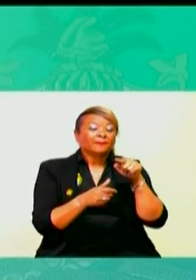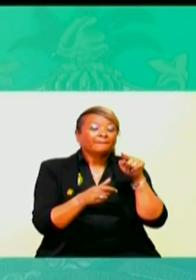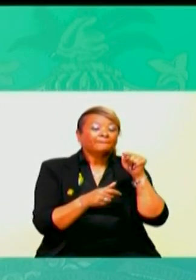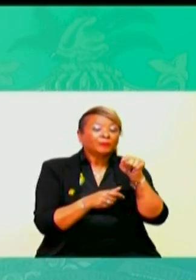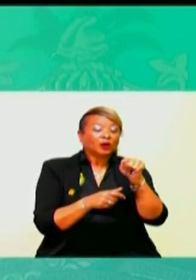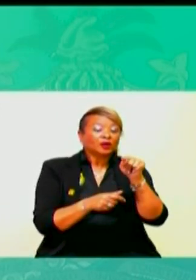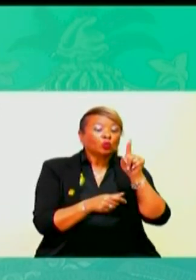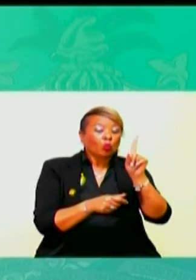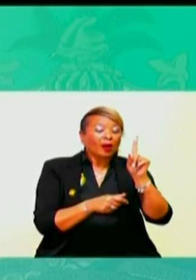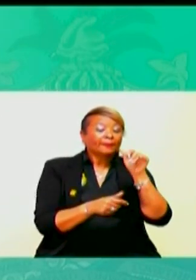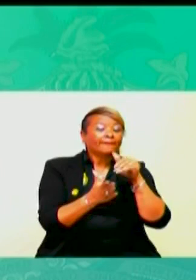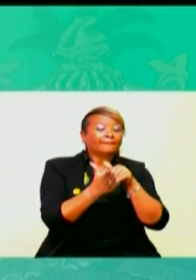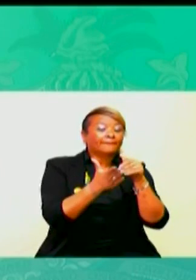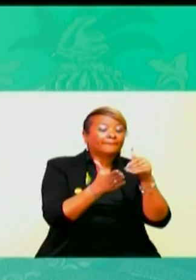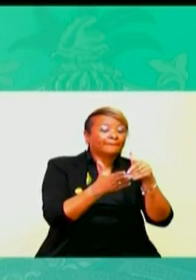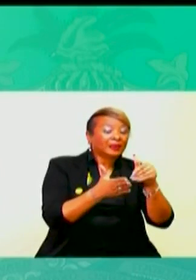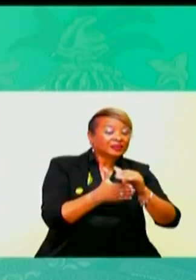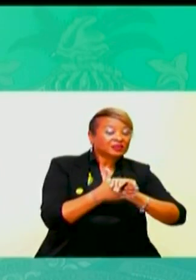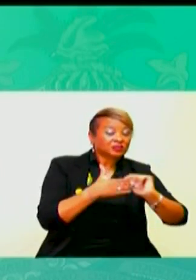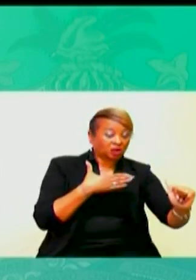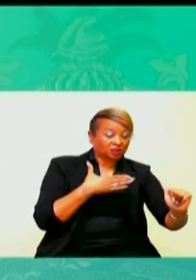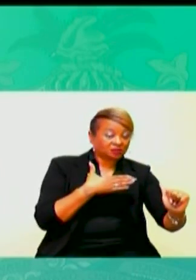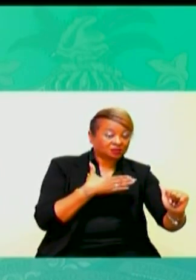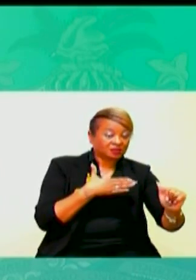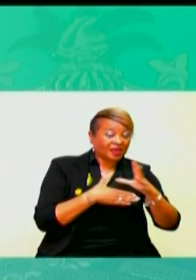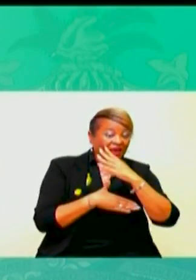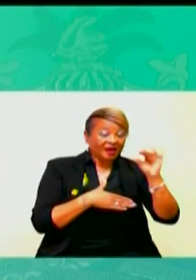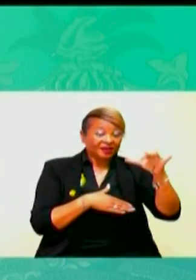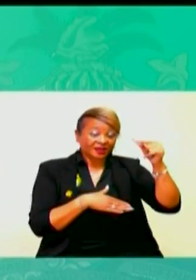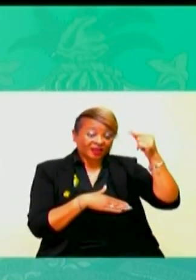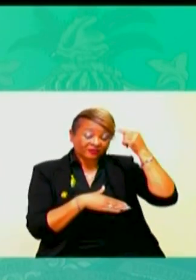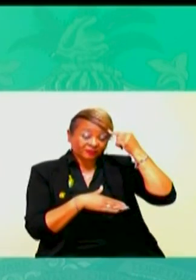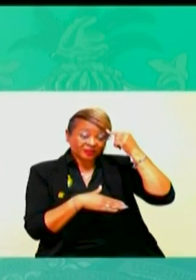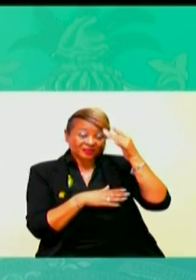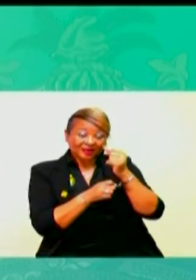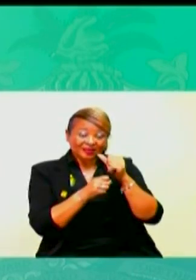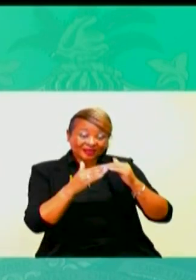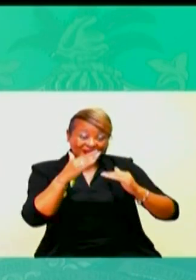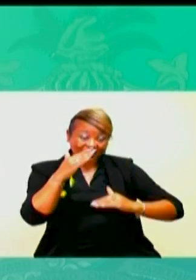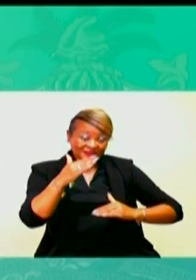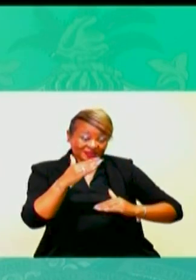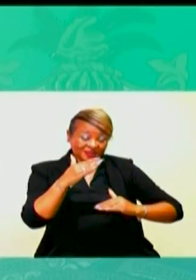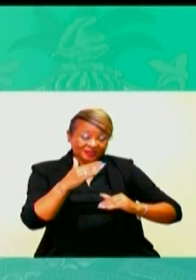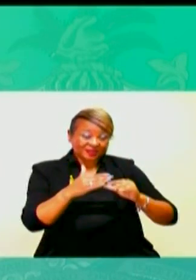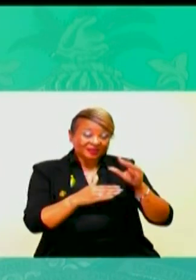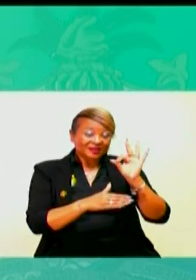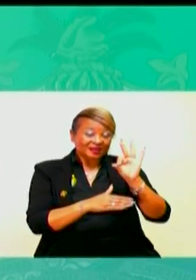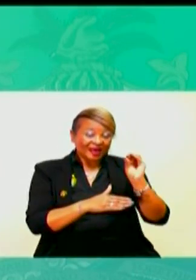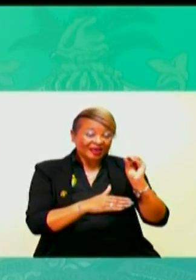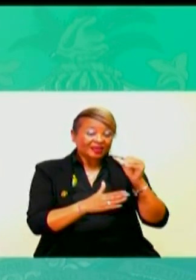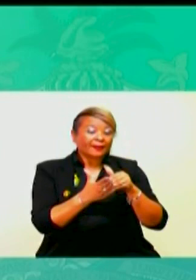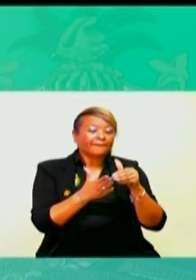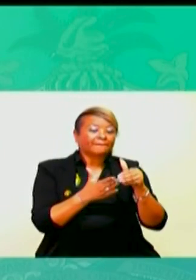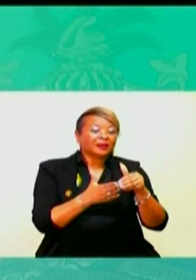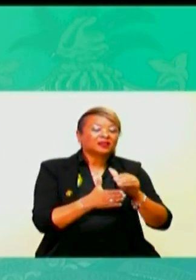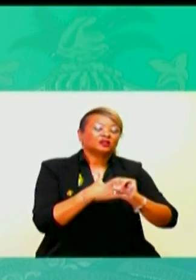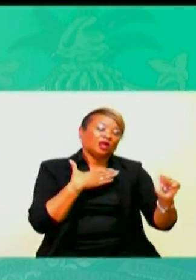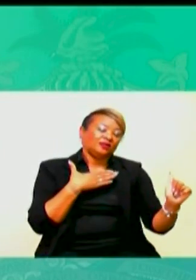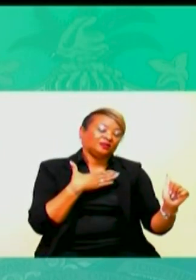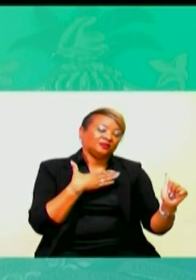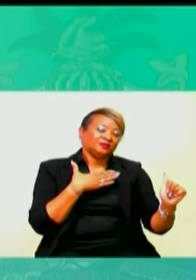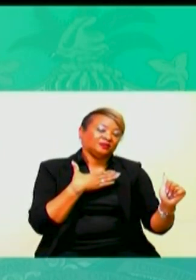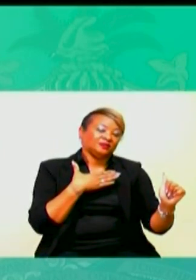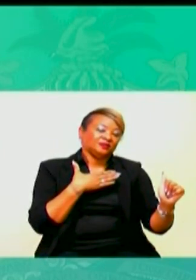$3.1 billion, while the government getting less than $90 million. Mm-hmm. And if